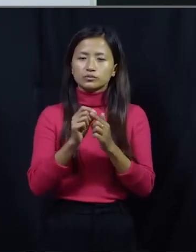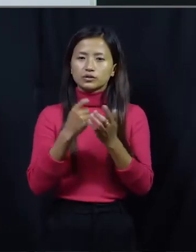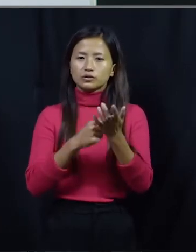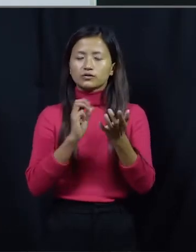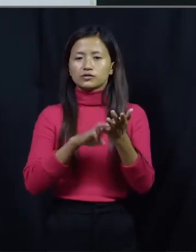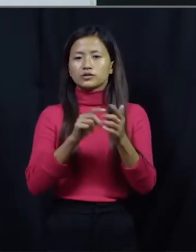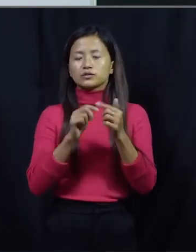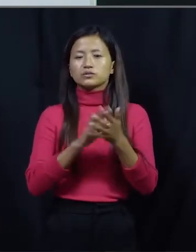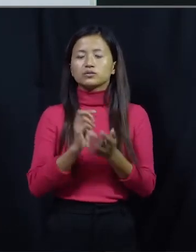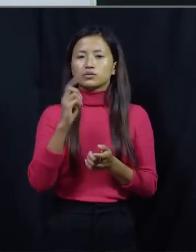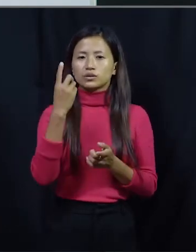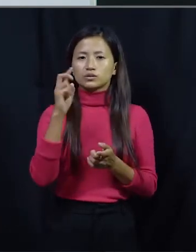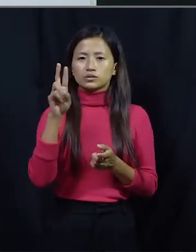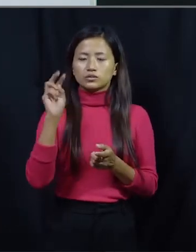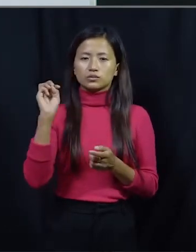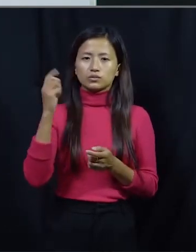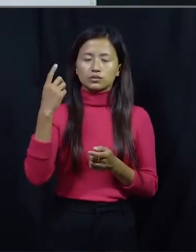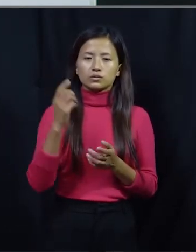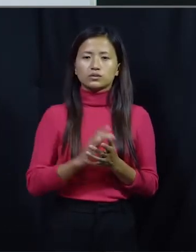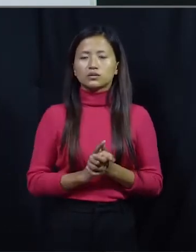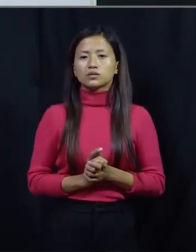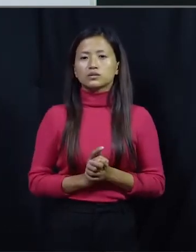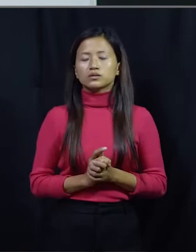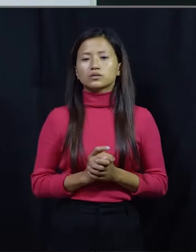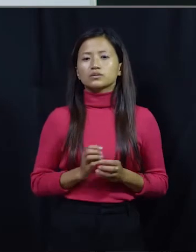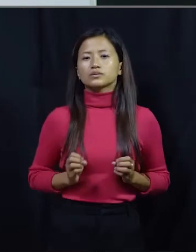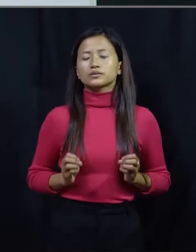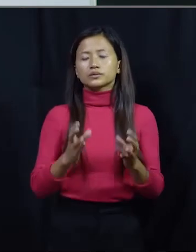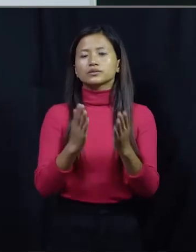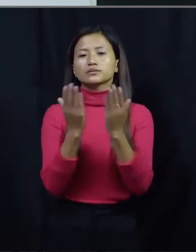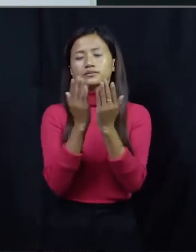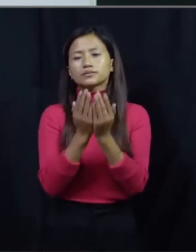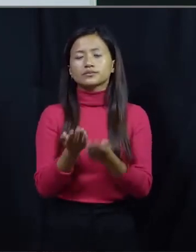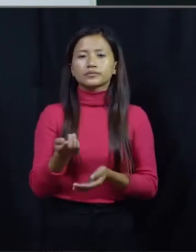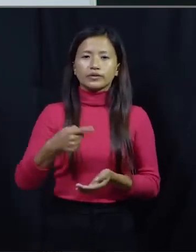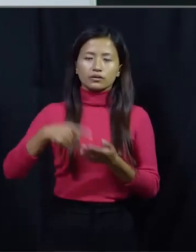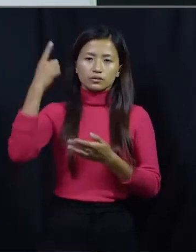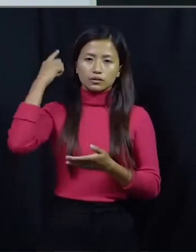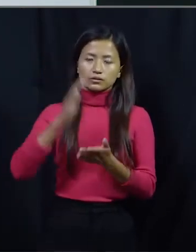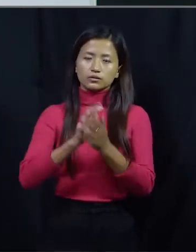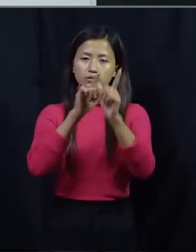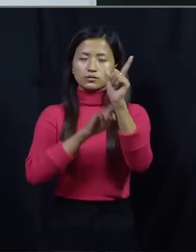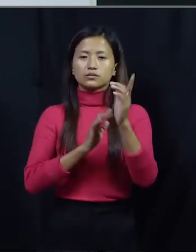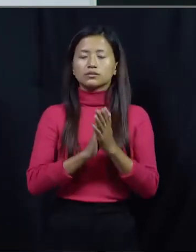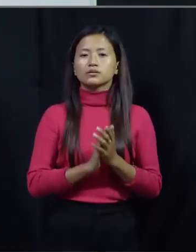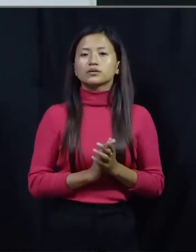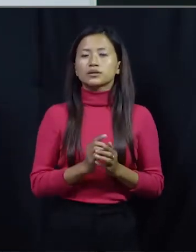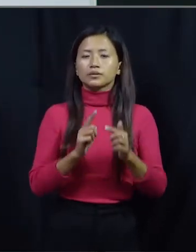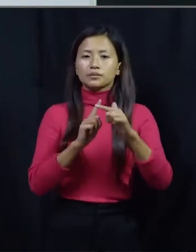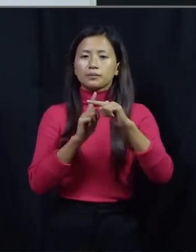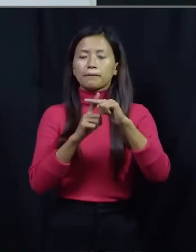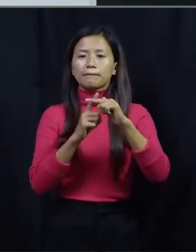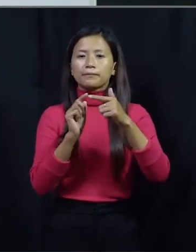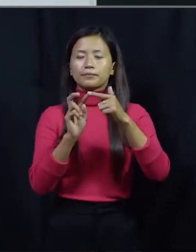1? We use the contrapositive rule, which you studied last year. That is, what is the contrapositive rule? If